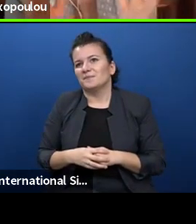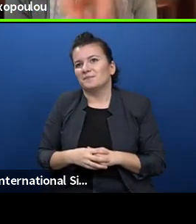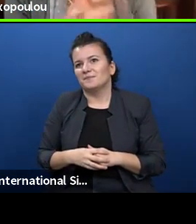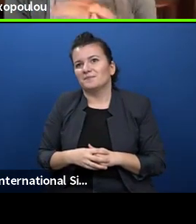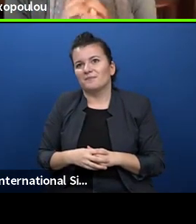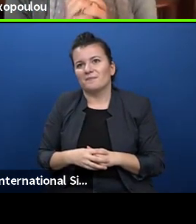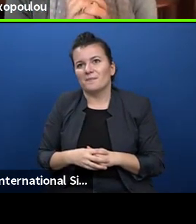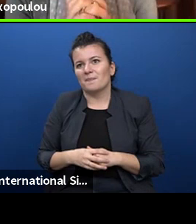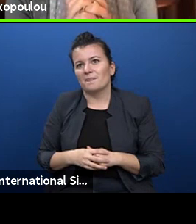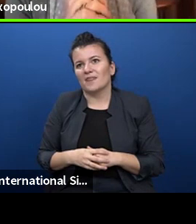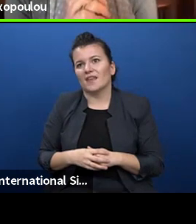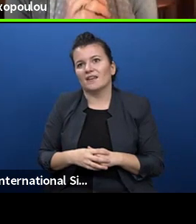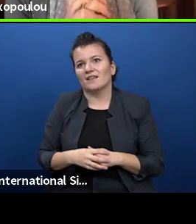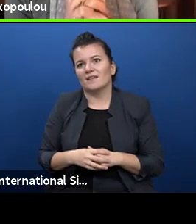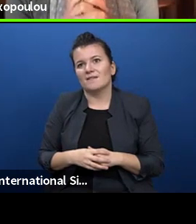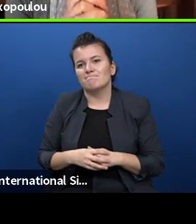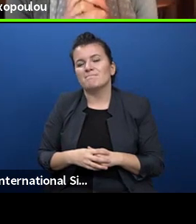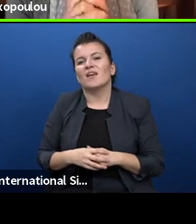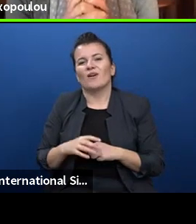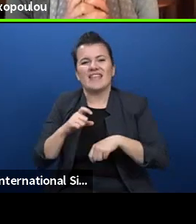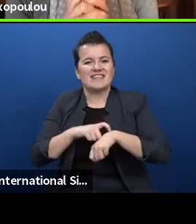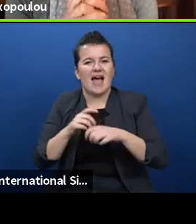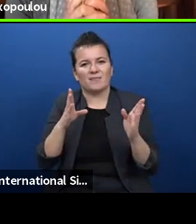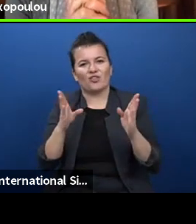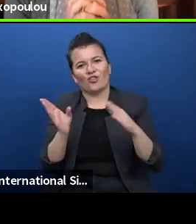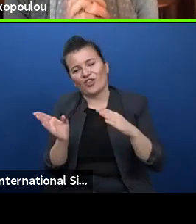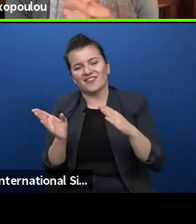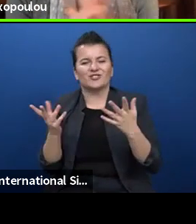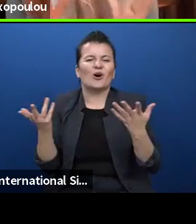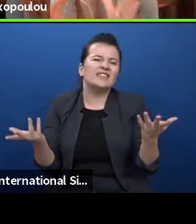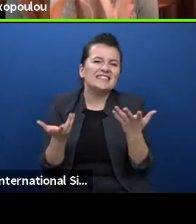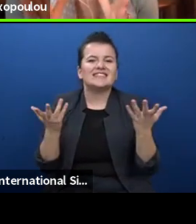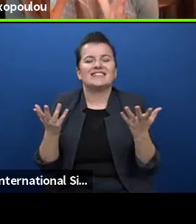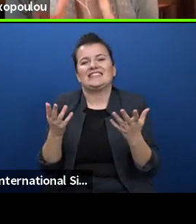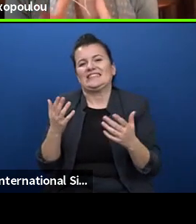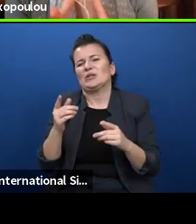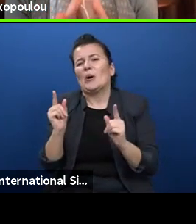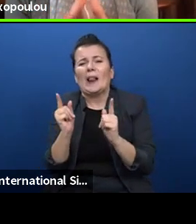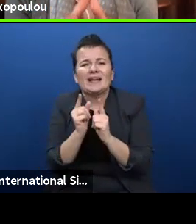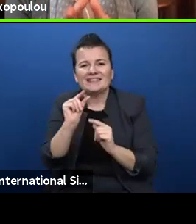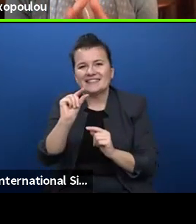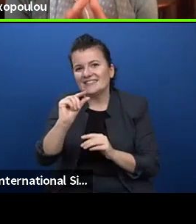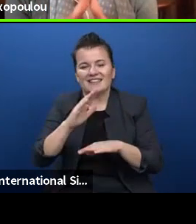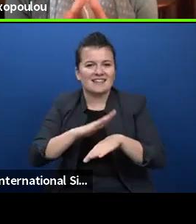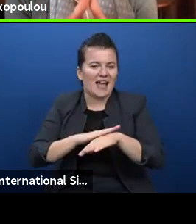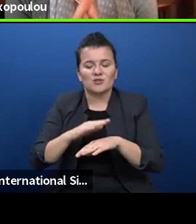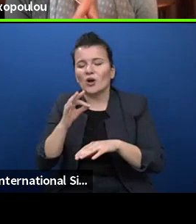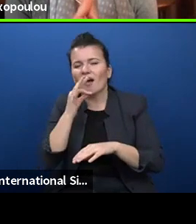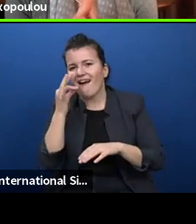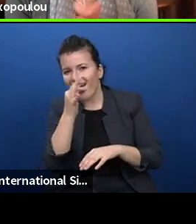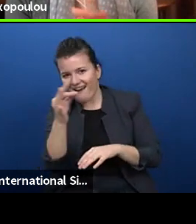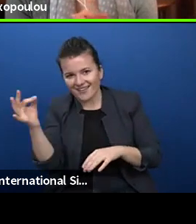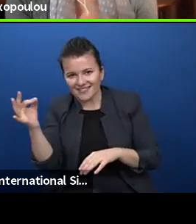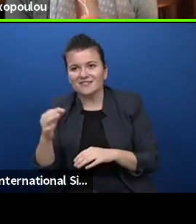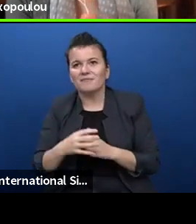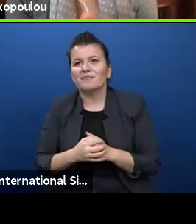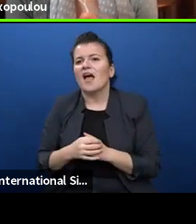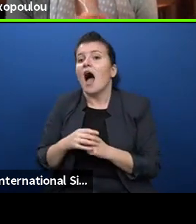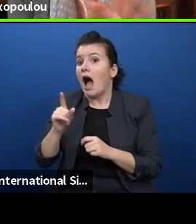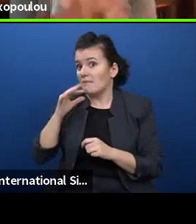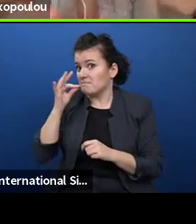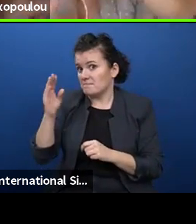we got a little bit behind schedule today. But I want to follow up from what you were saying, Ben,